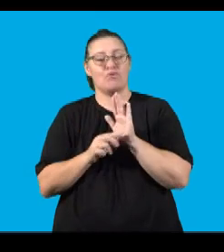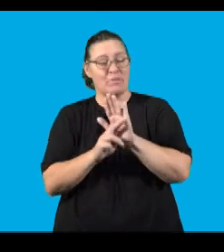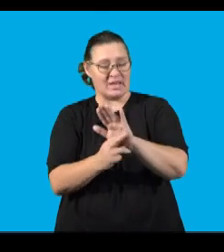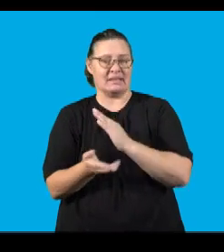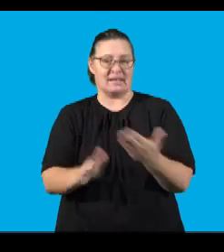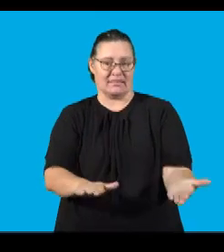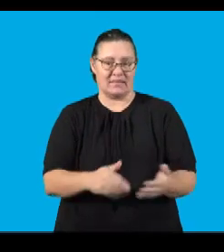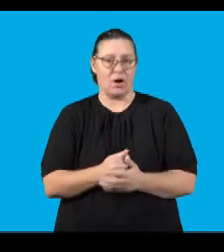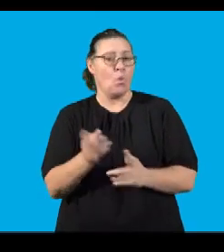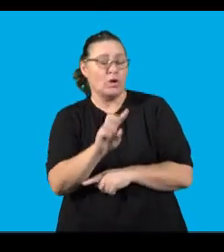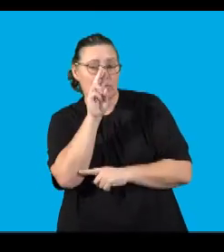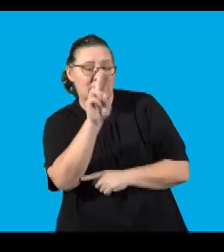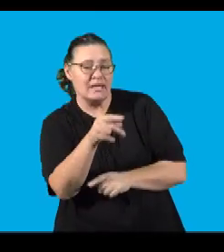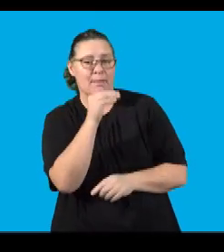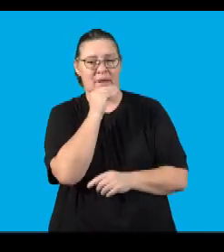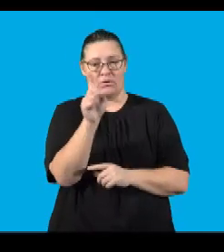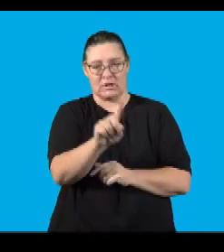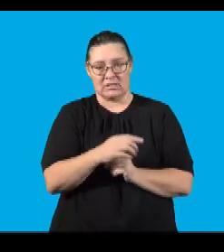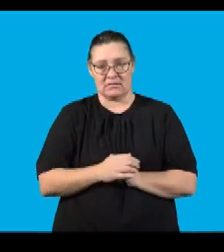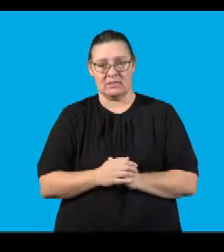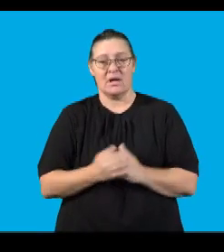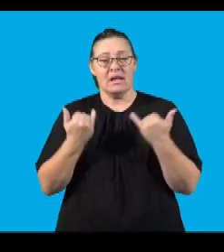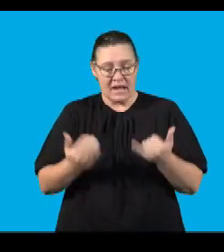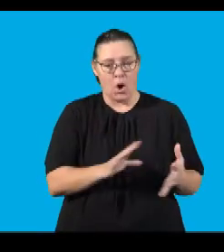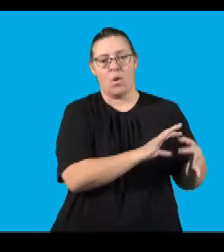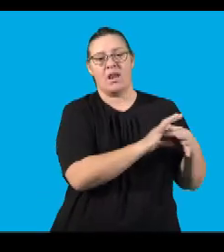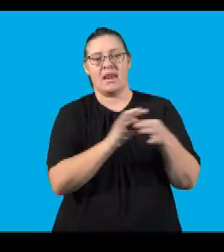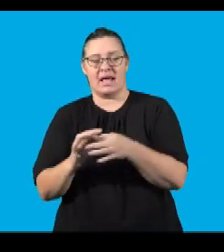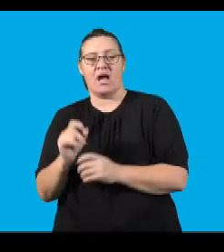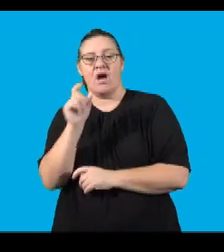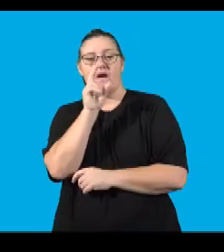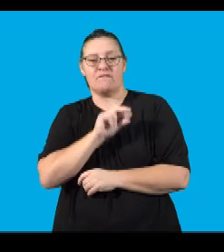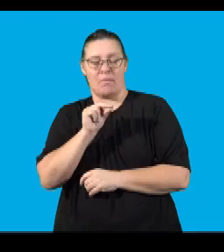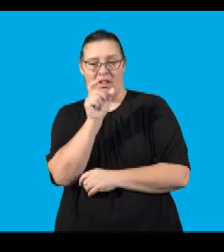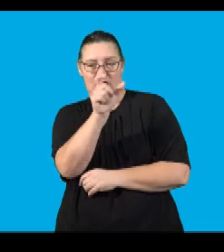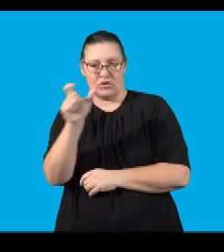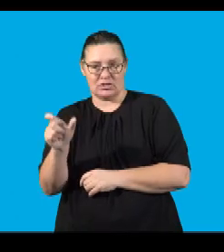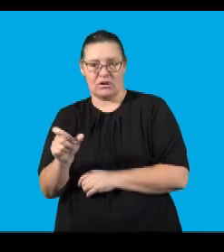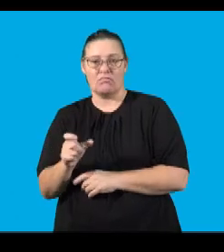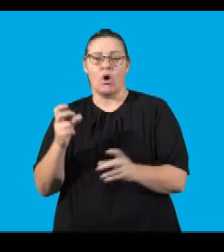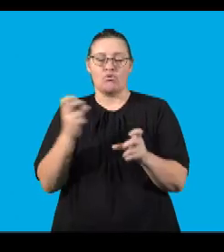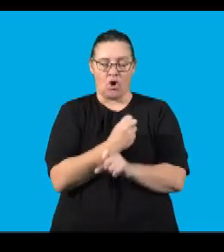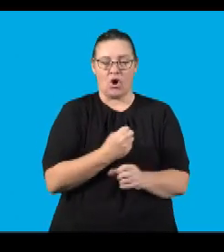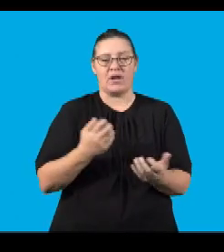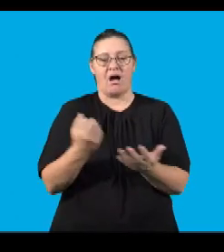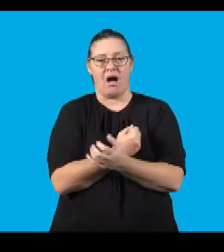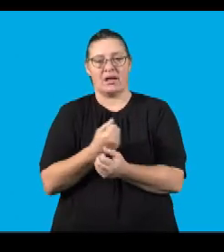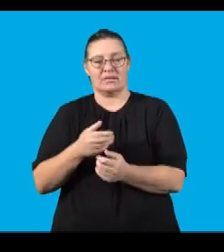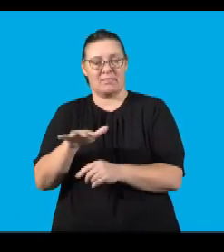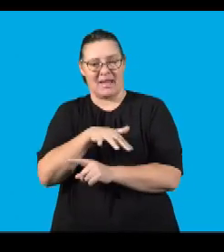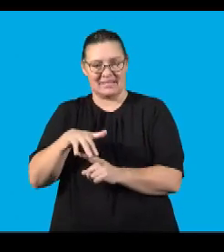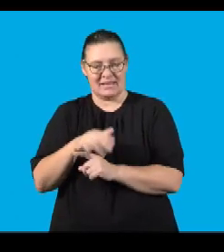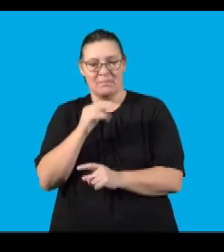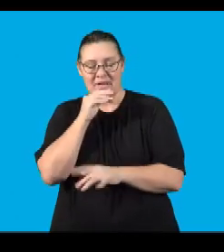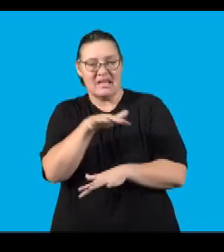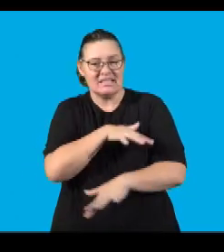So what do you see and what does it mean? Now link it to the verbal cues, a rock and a hard place. And what does that